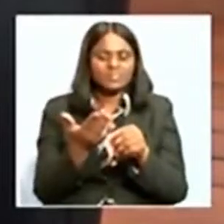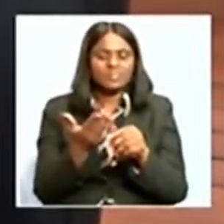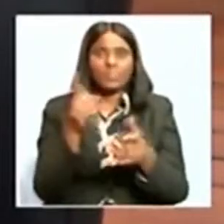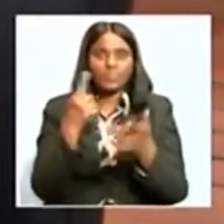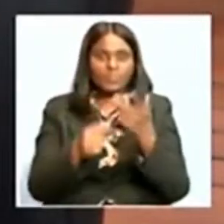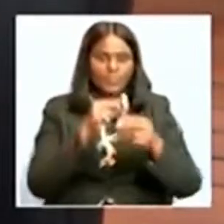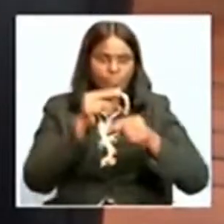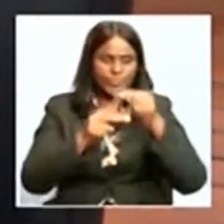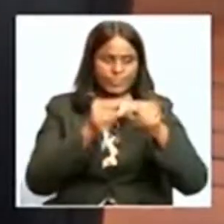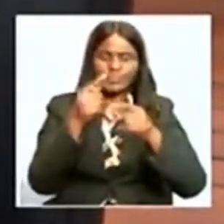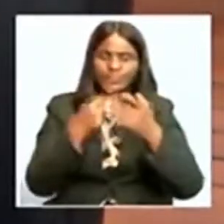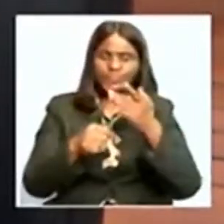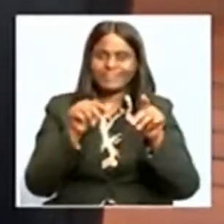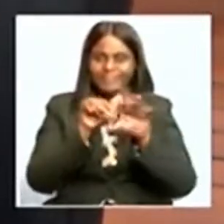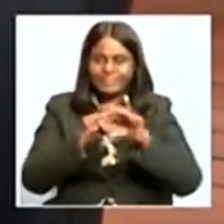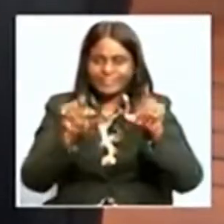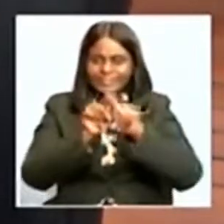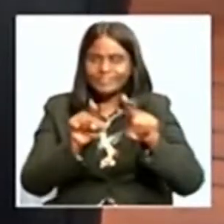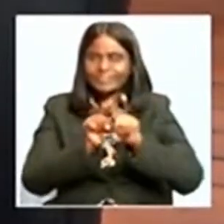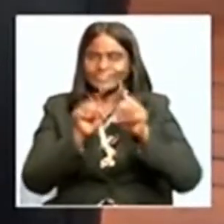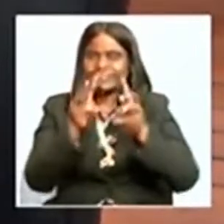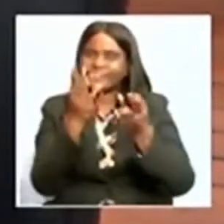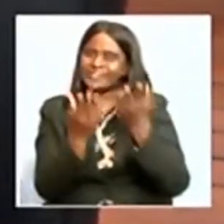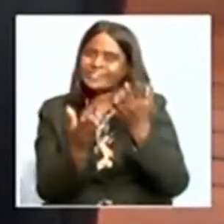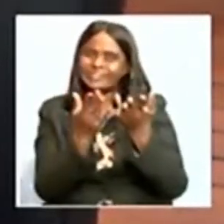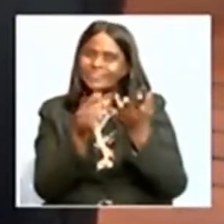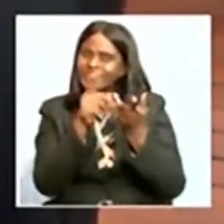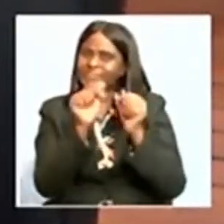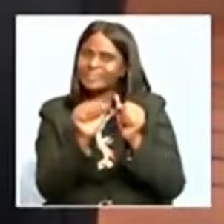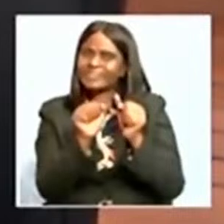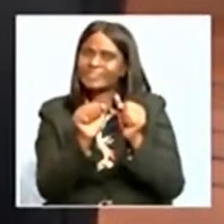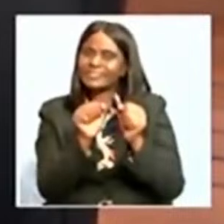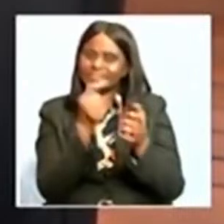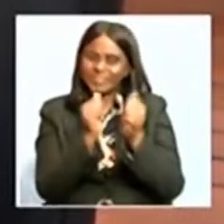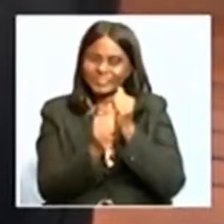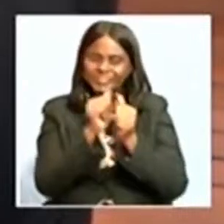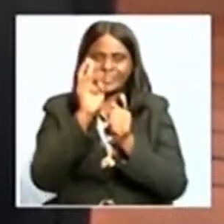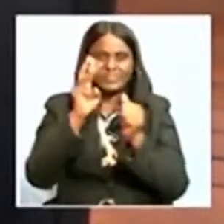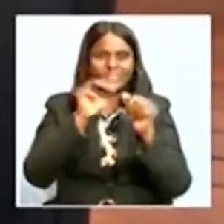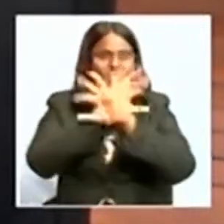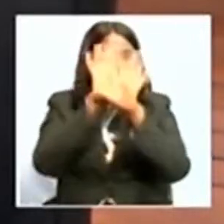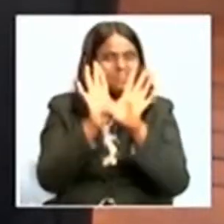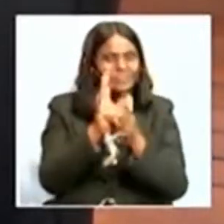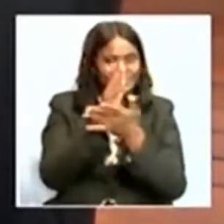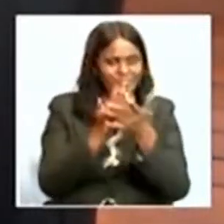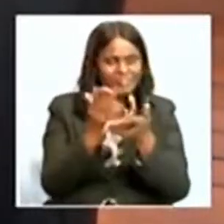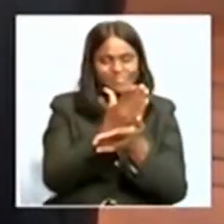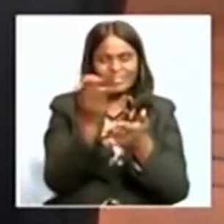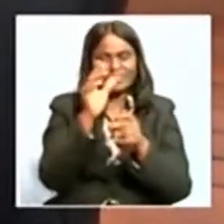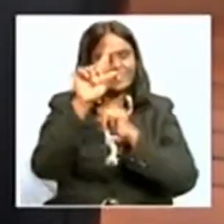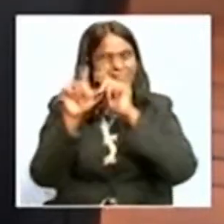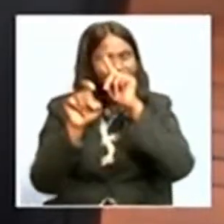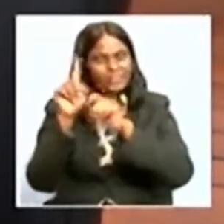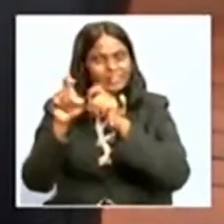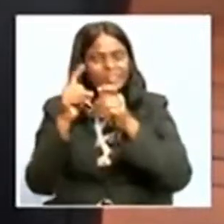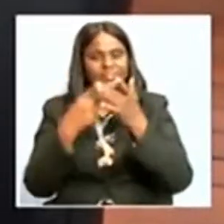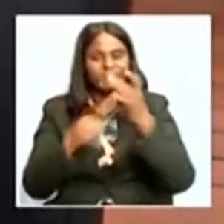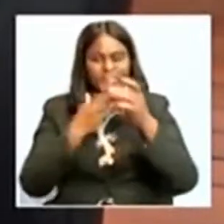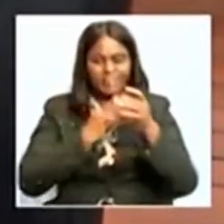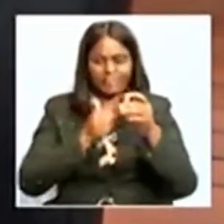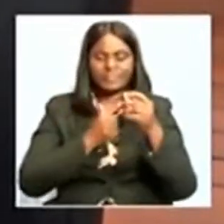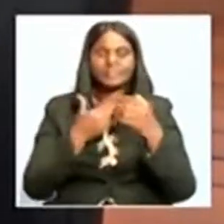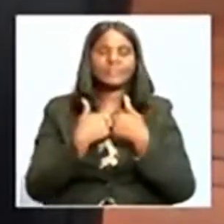what it means on those lines. Maybe that will clear some of the question marks I have.